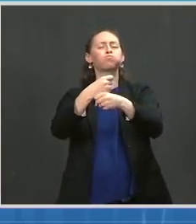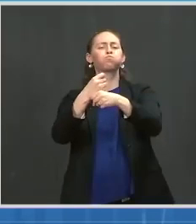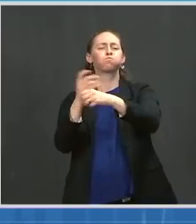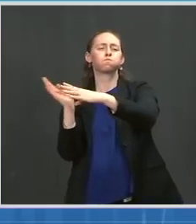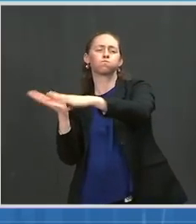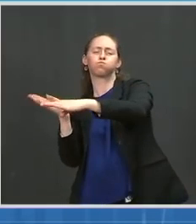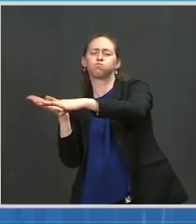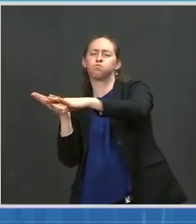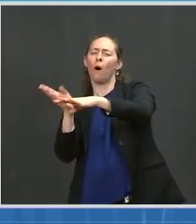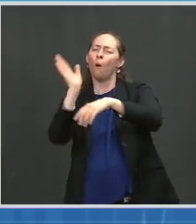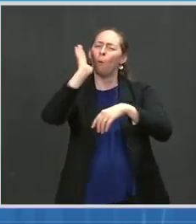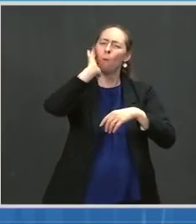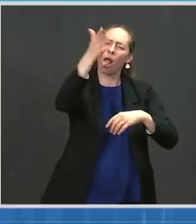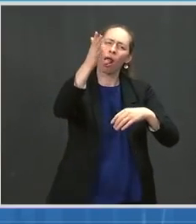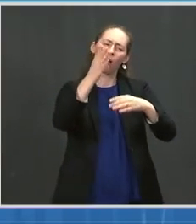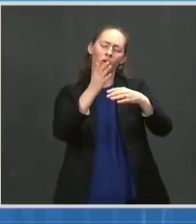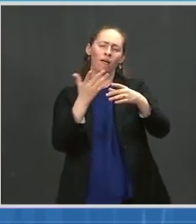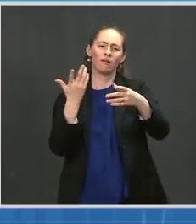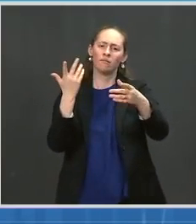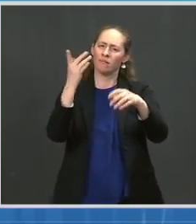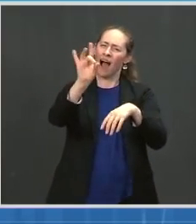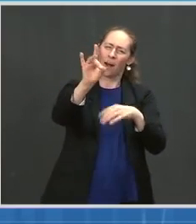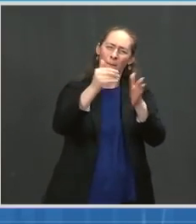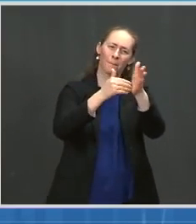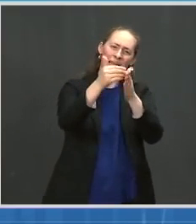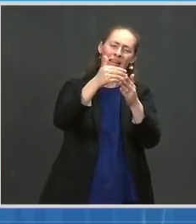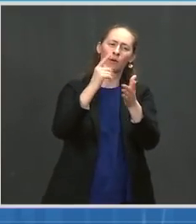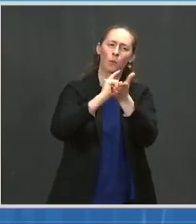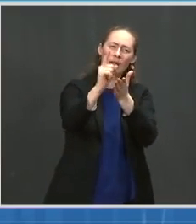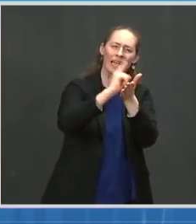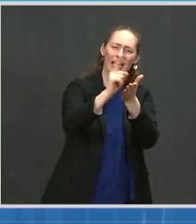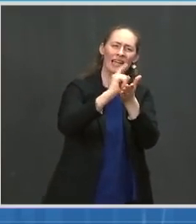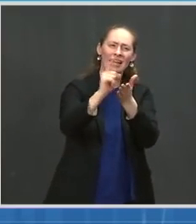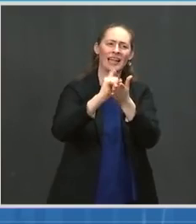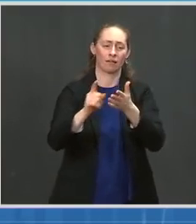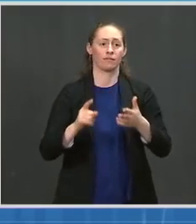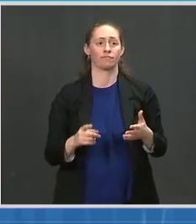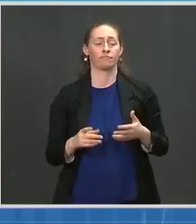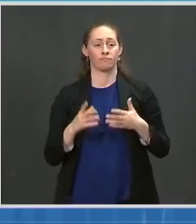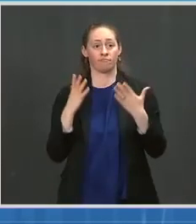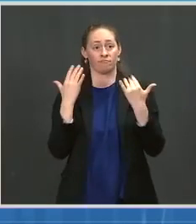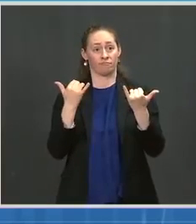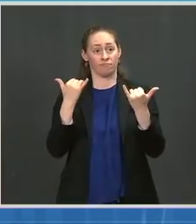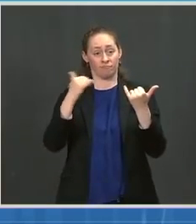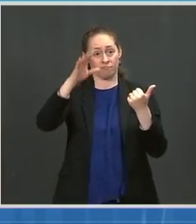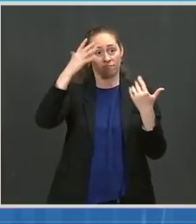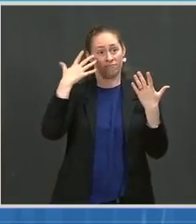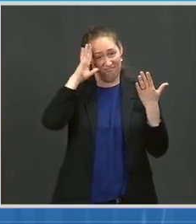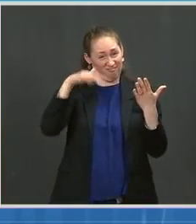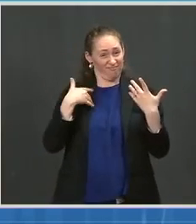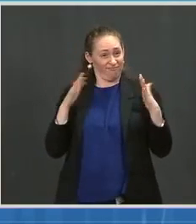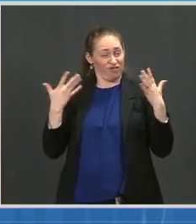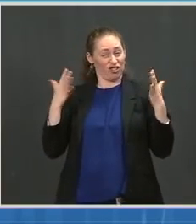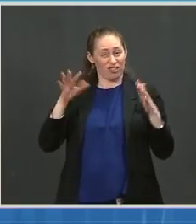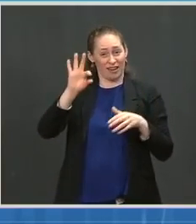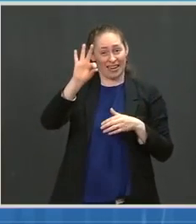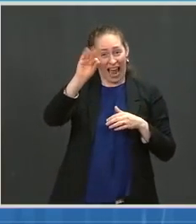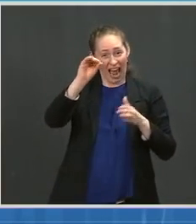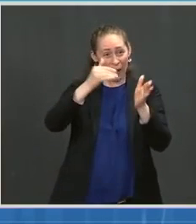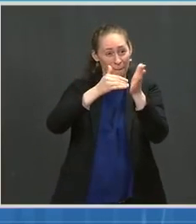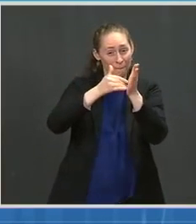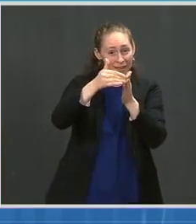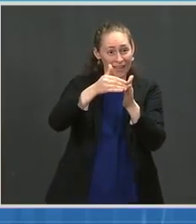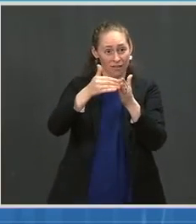week cadence. I do want to remind everyone that we've had 90 million doses delivered across the last 3